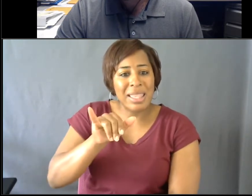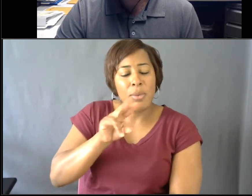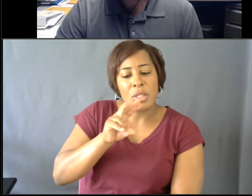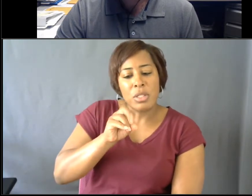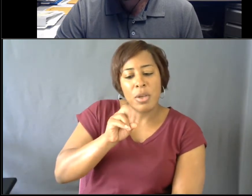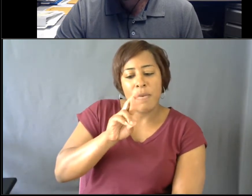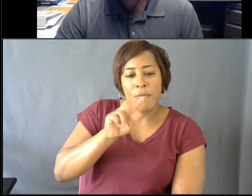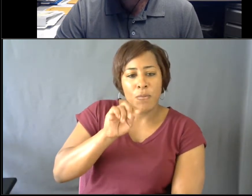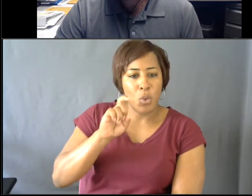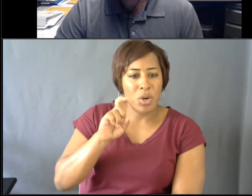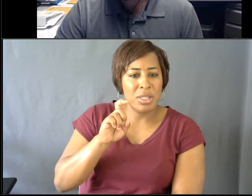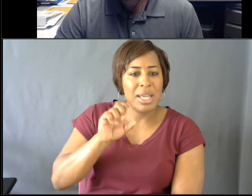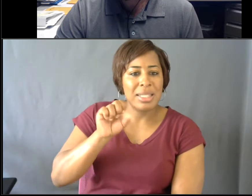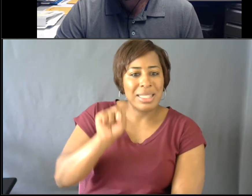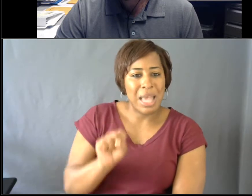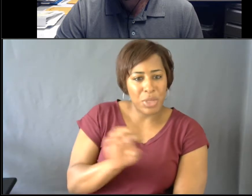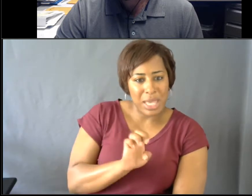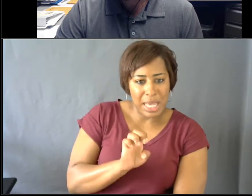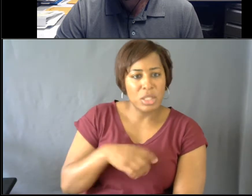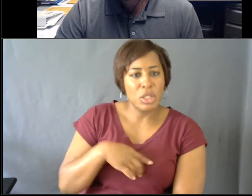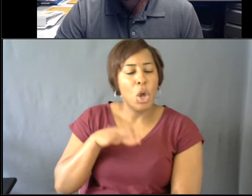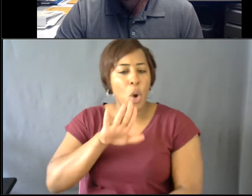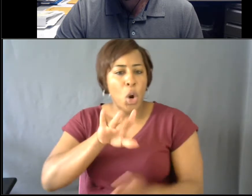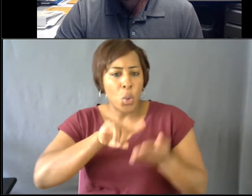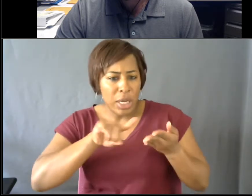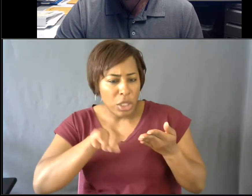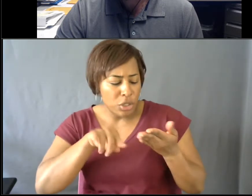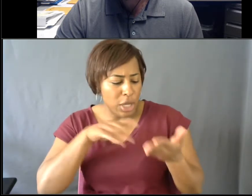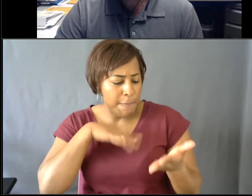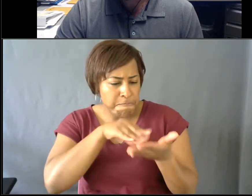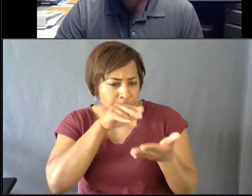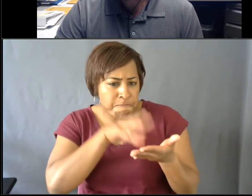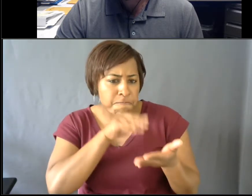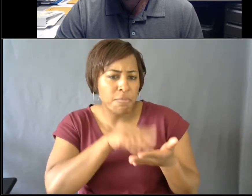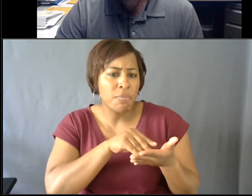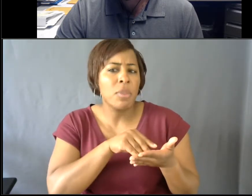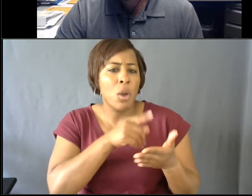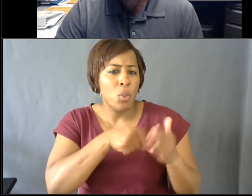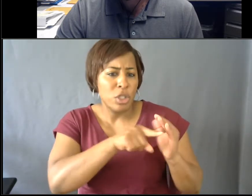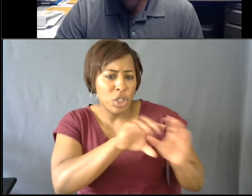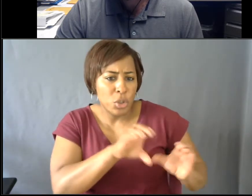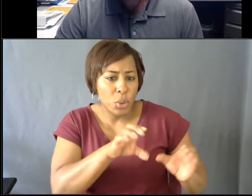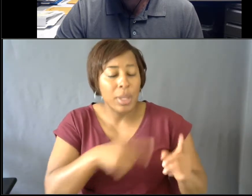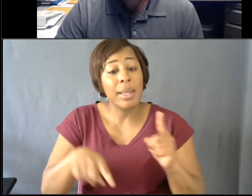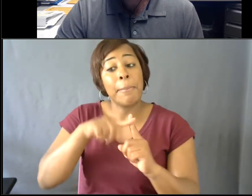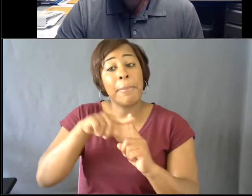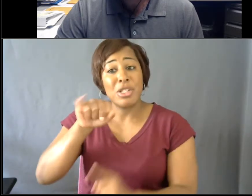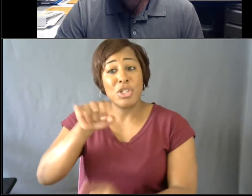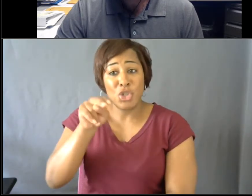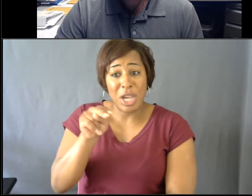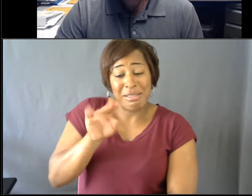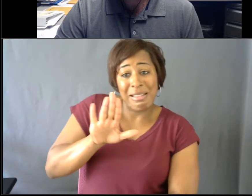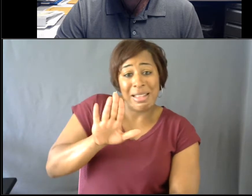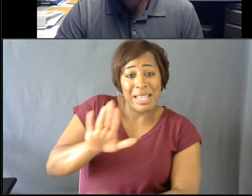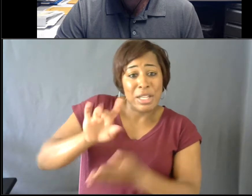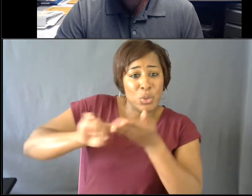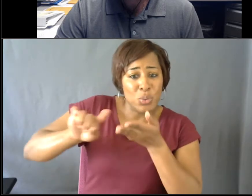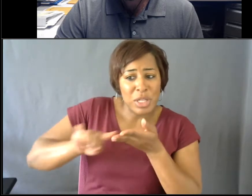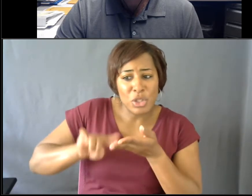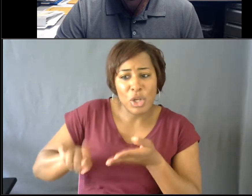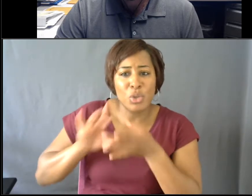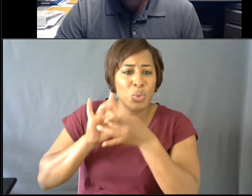learn about her research and what she's been doing. And then of course with Jason and his research with tornado